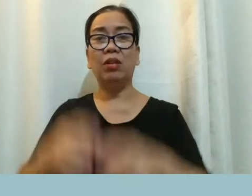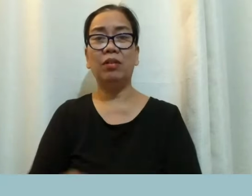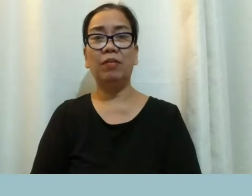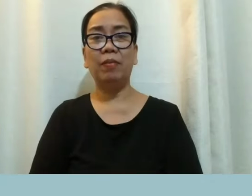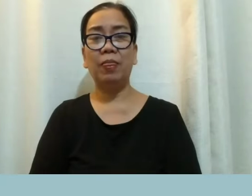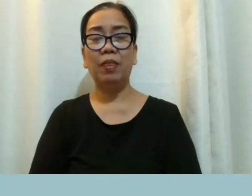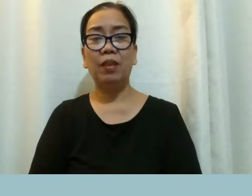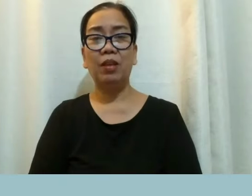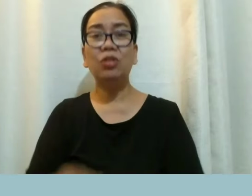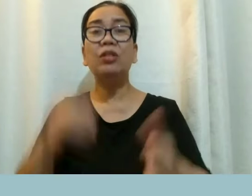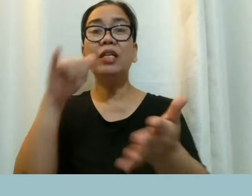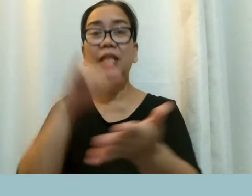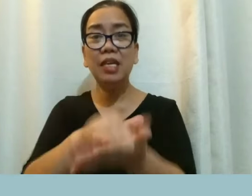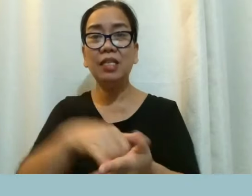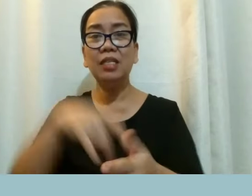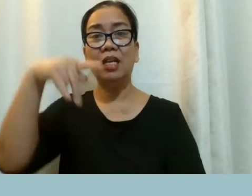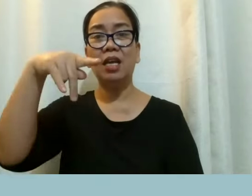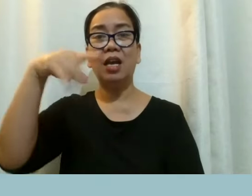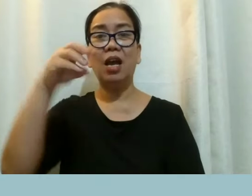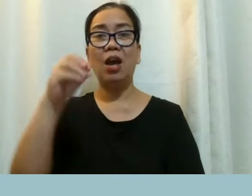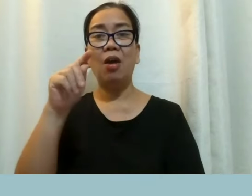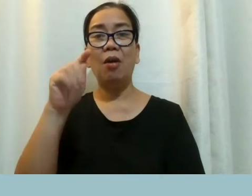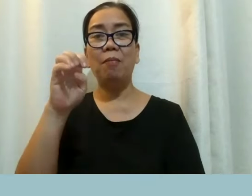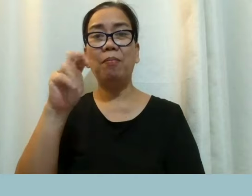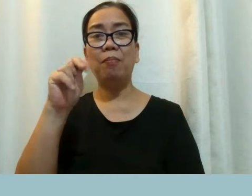ball. So that is